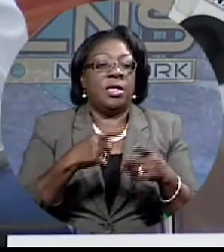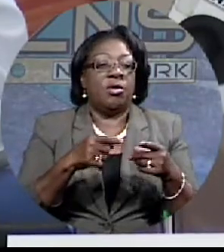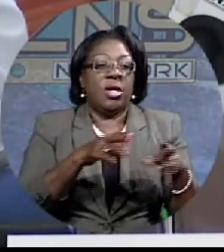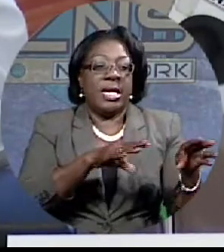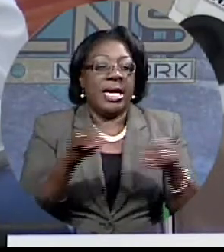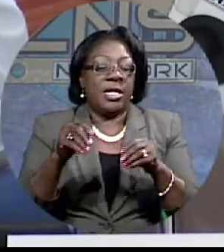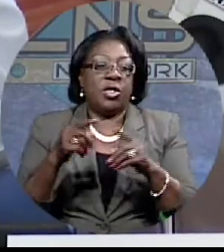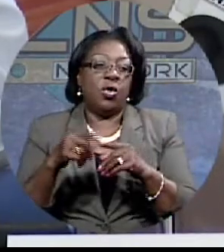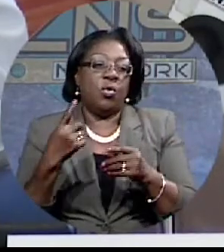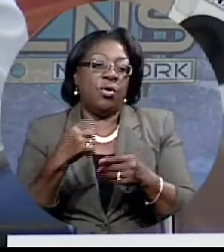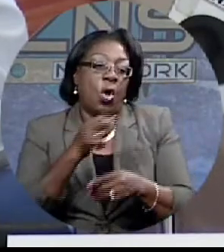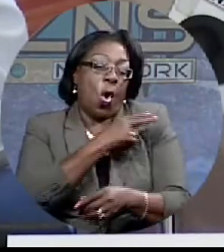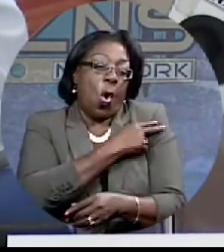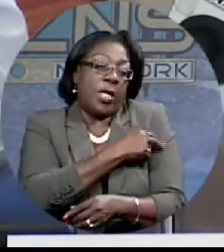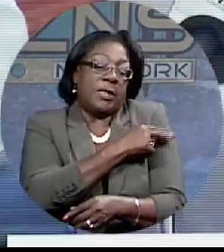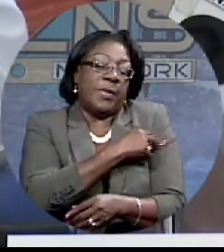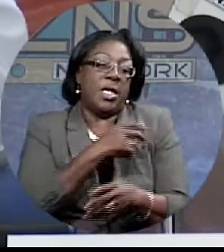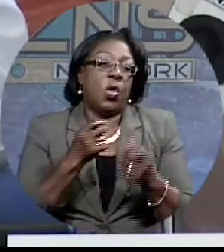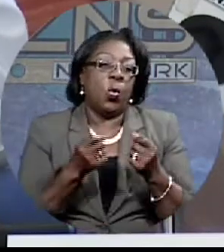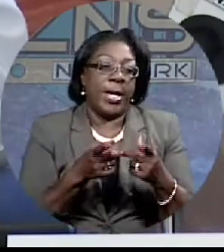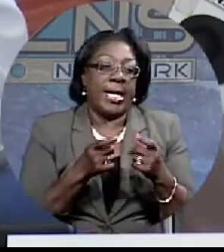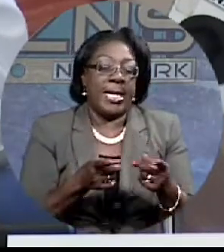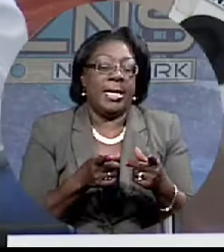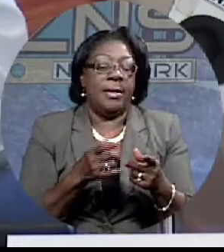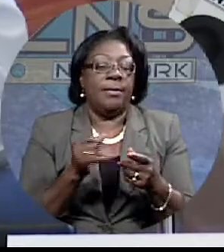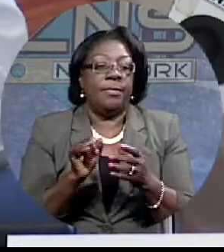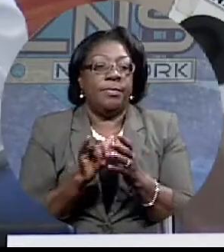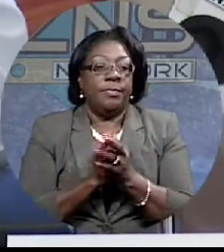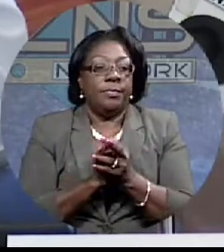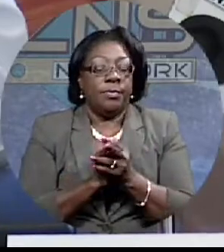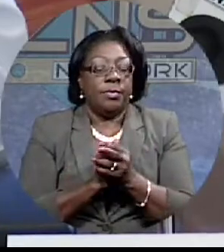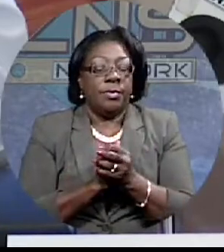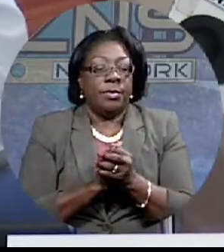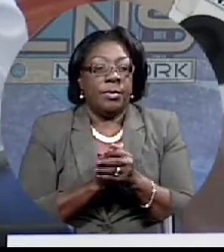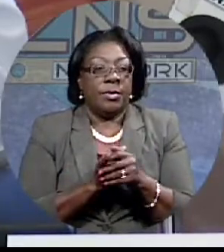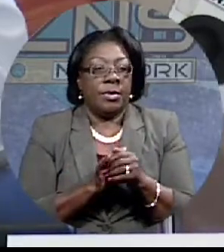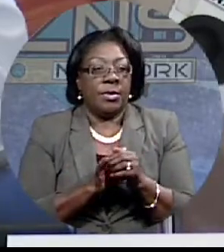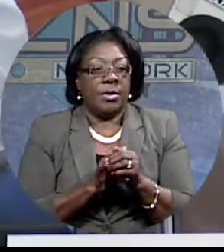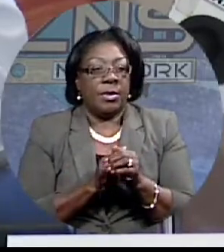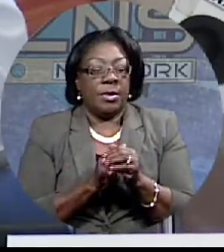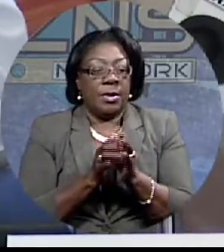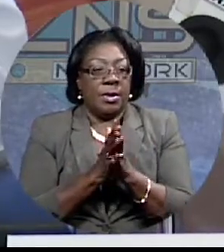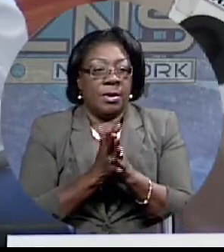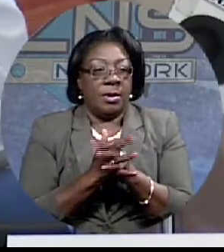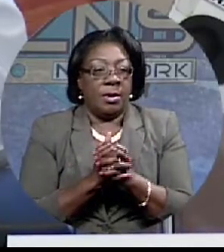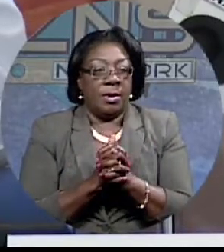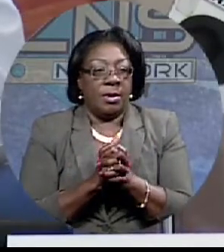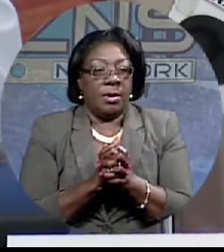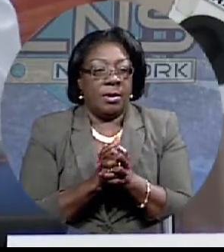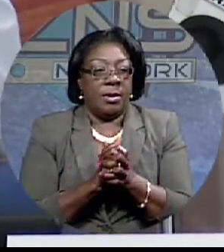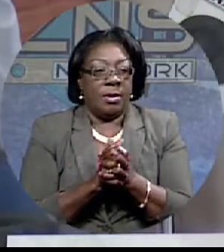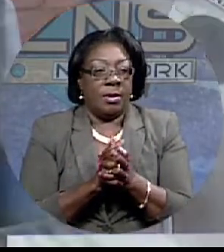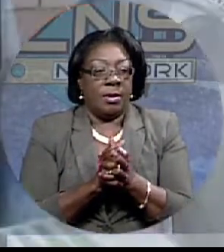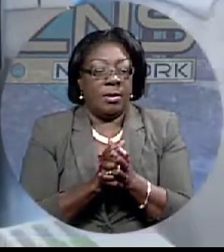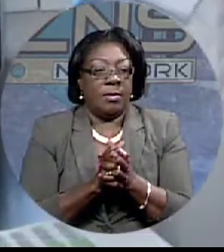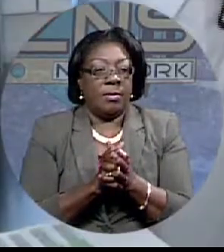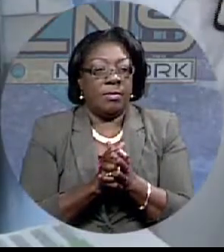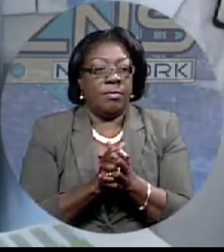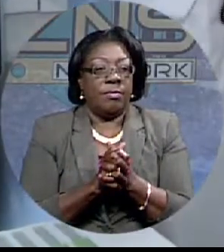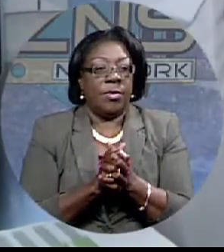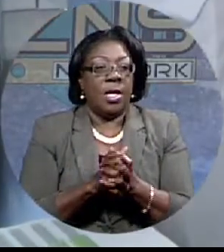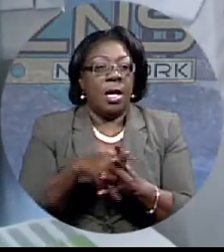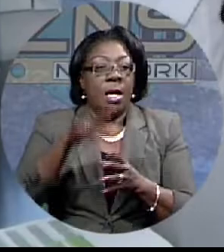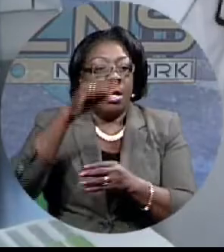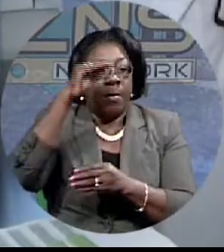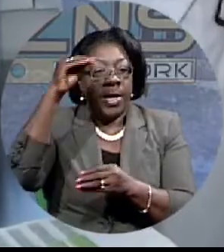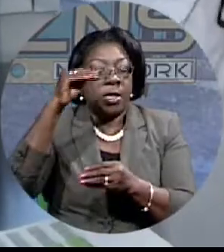hospital, where we're conducting truly breakthrough clinical trials in stem cell therapy, for example. The Minister